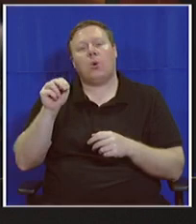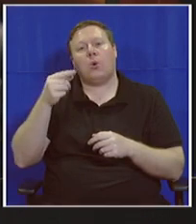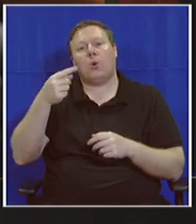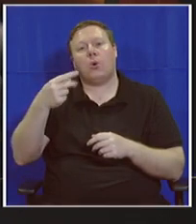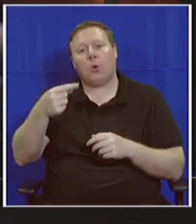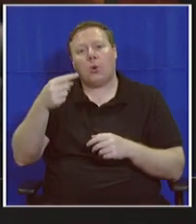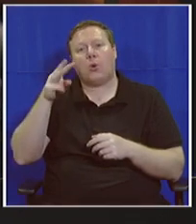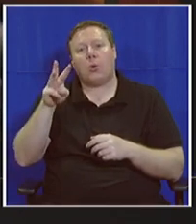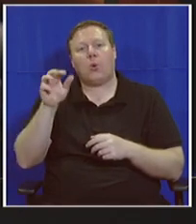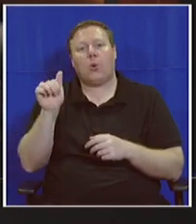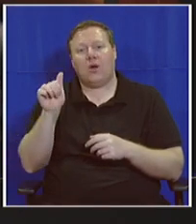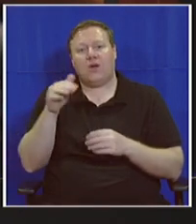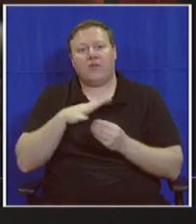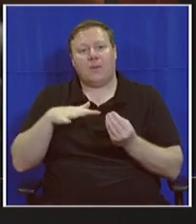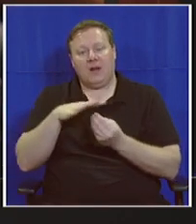the mother,